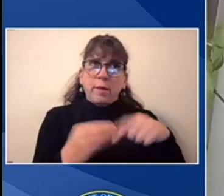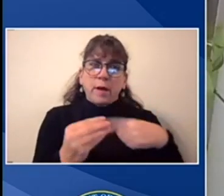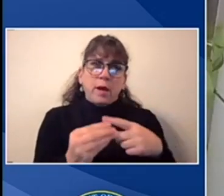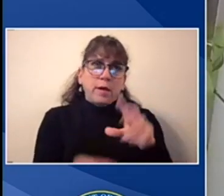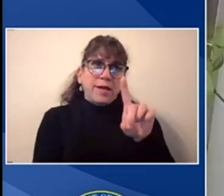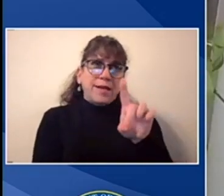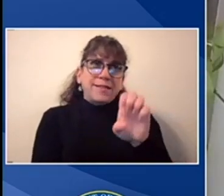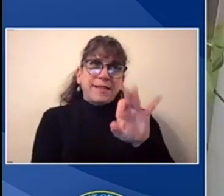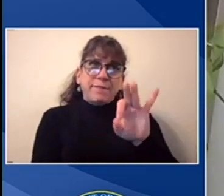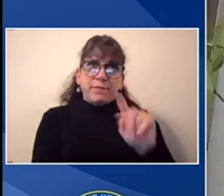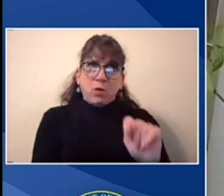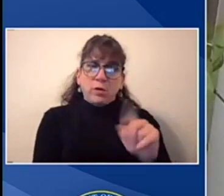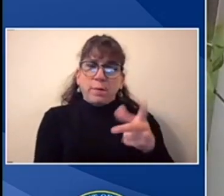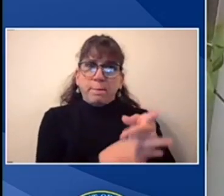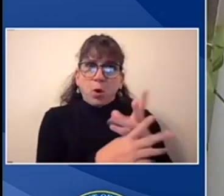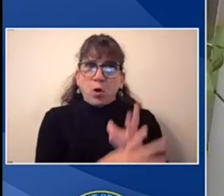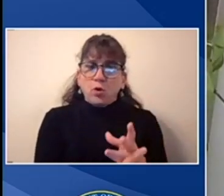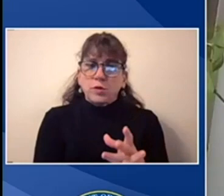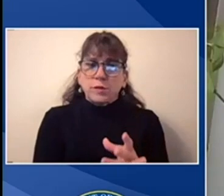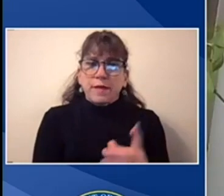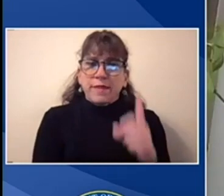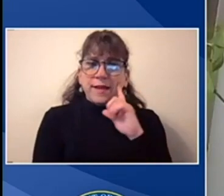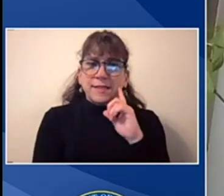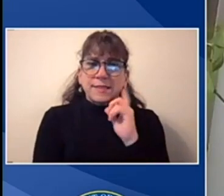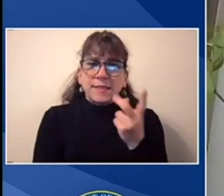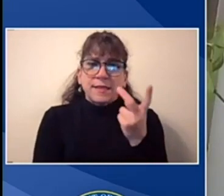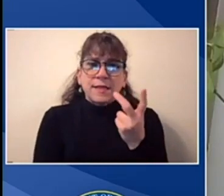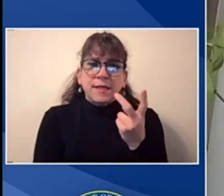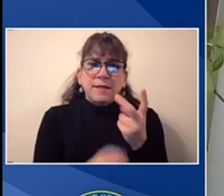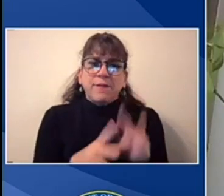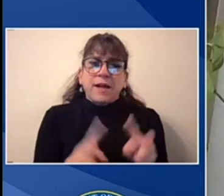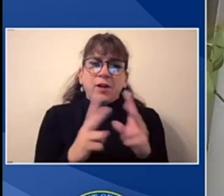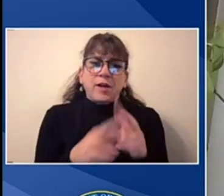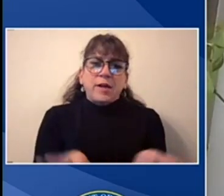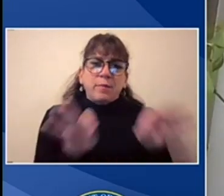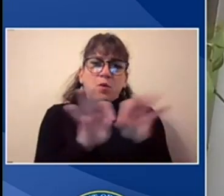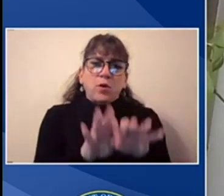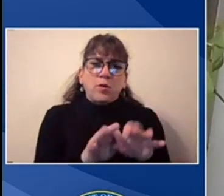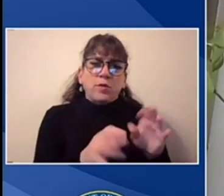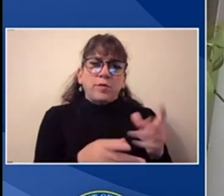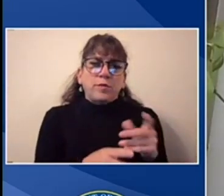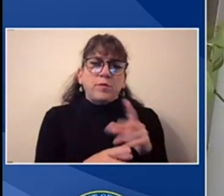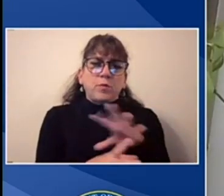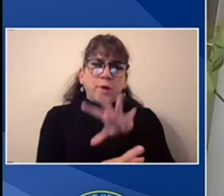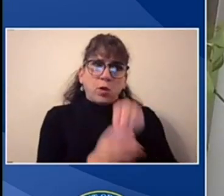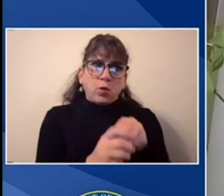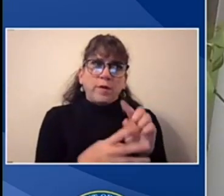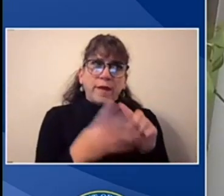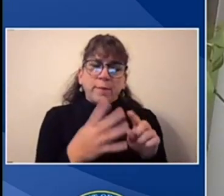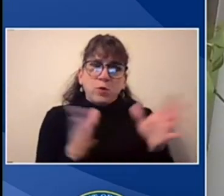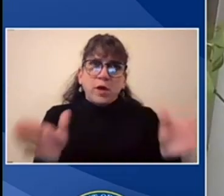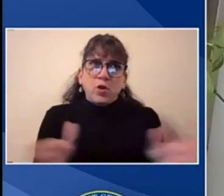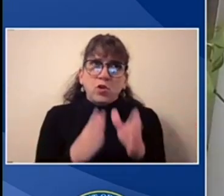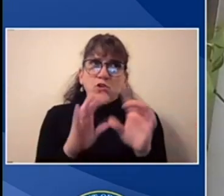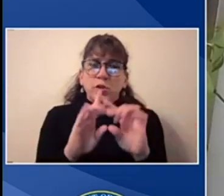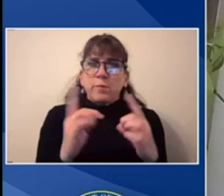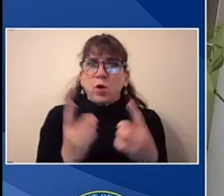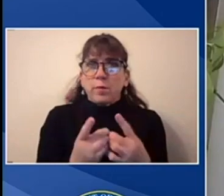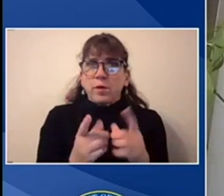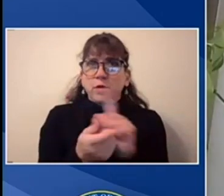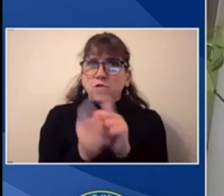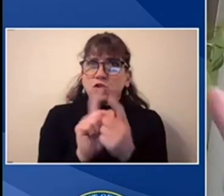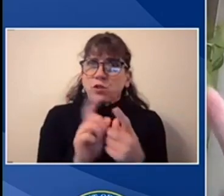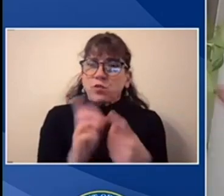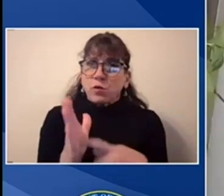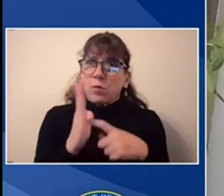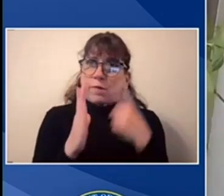think it is very important to include defaulted borrowers, which they are here, but to encourage the department perhaps to change the requirement